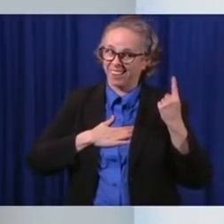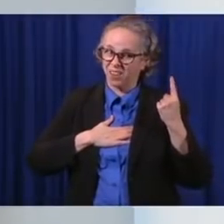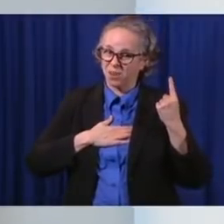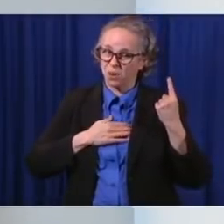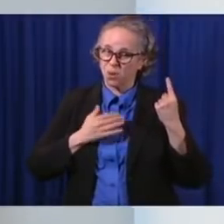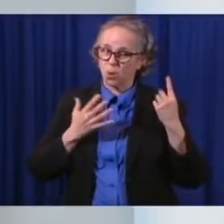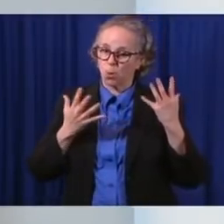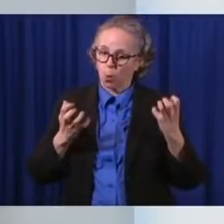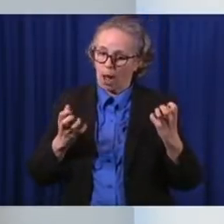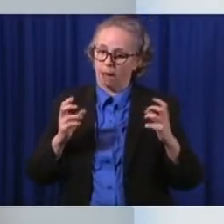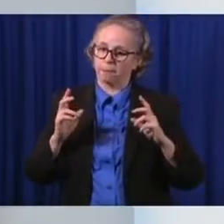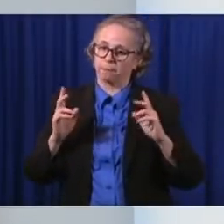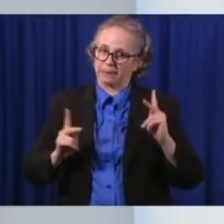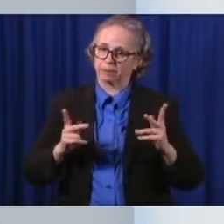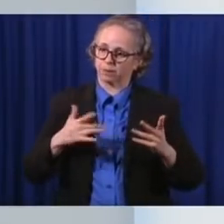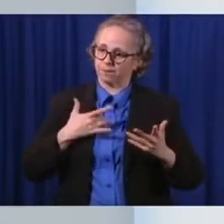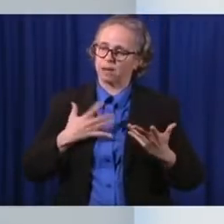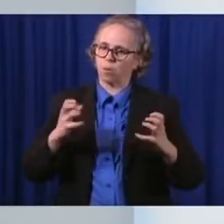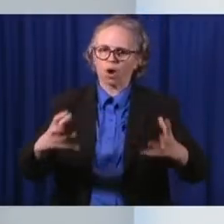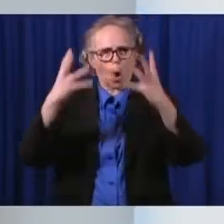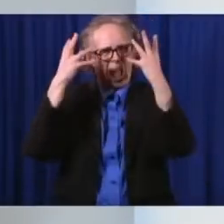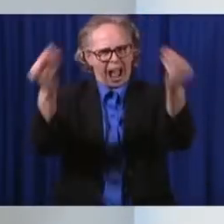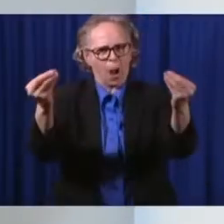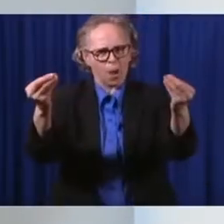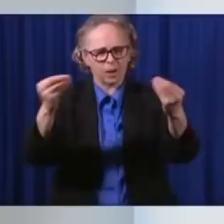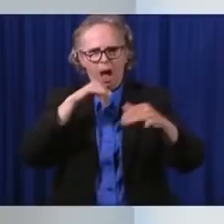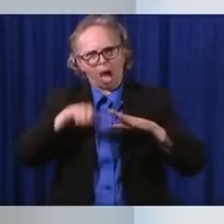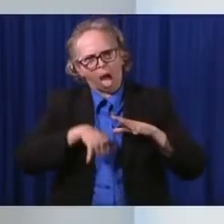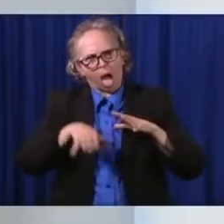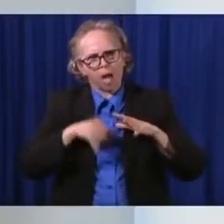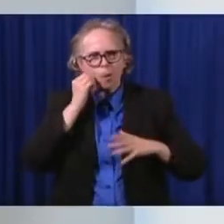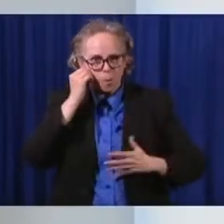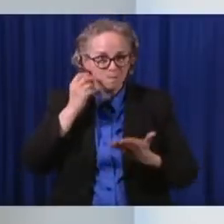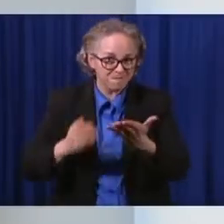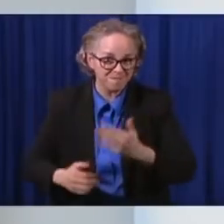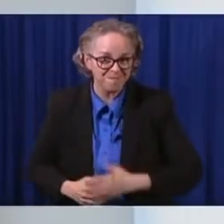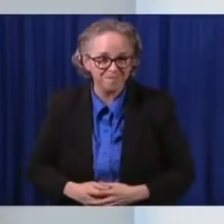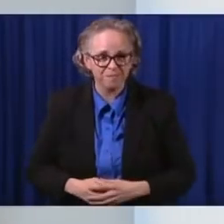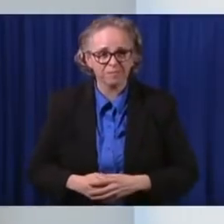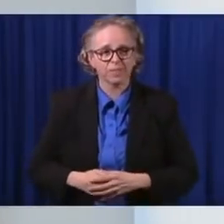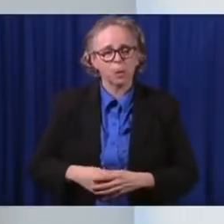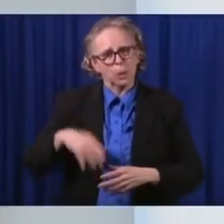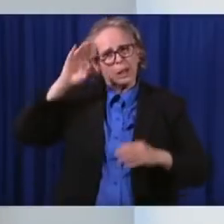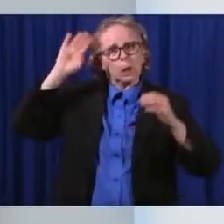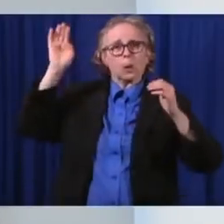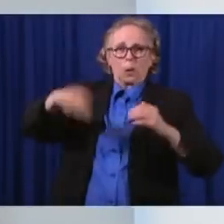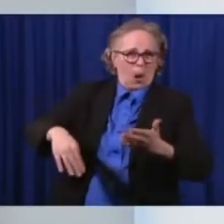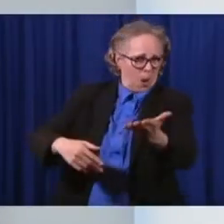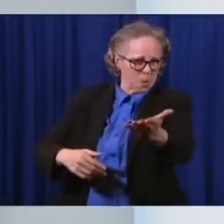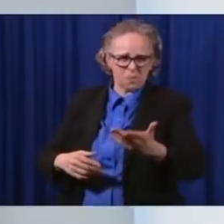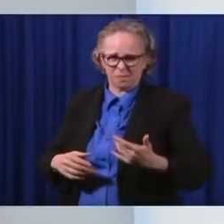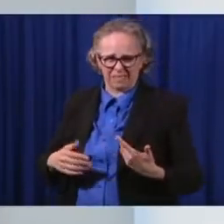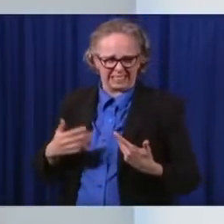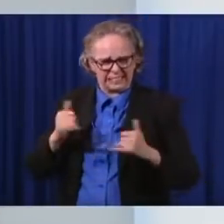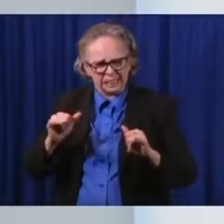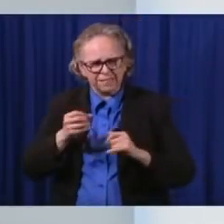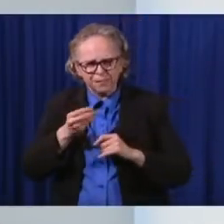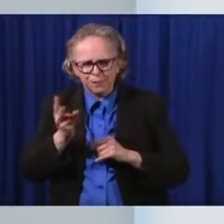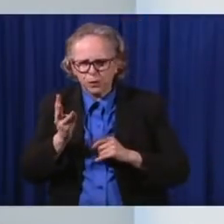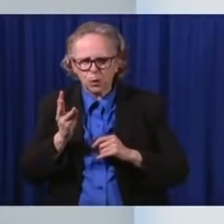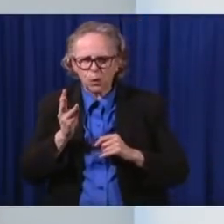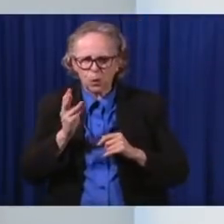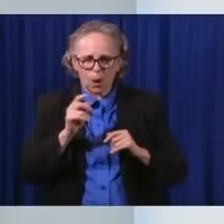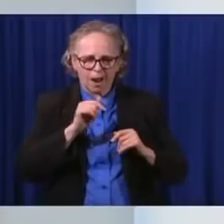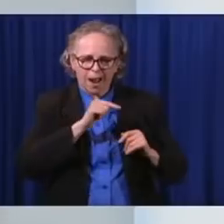We recognize that even with all of the openings of yesterday and today, that there are a handful of things that we have not